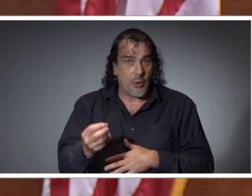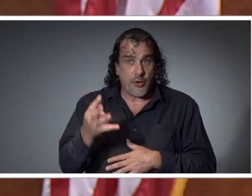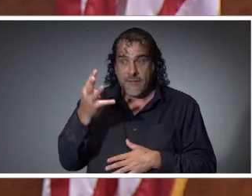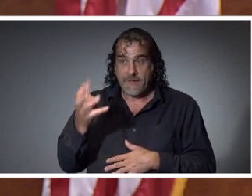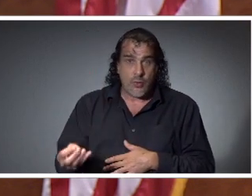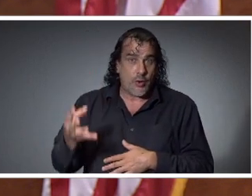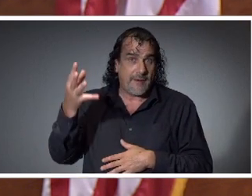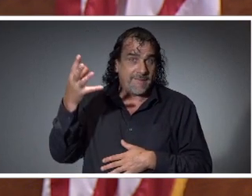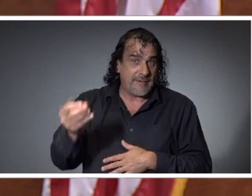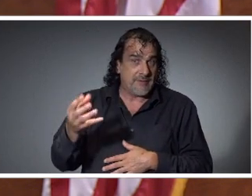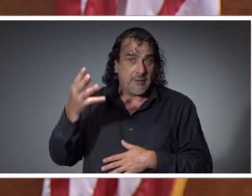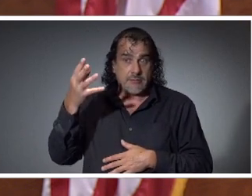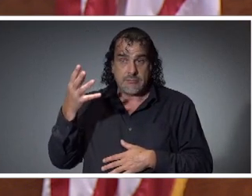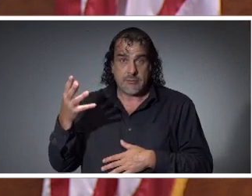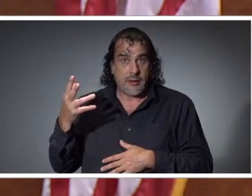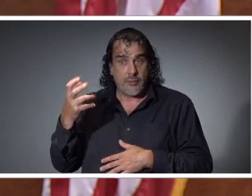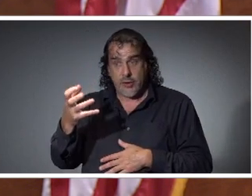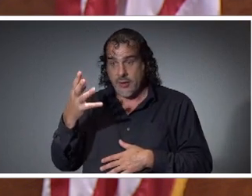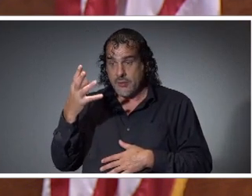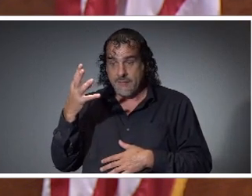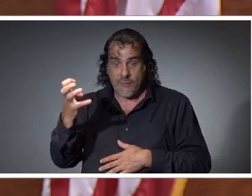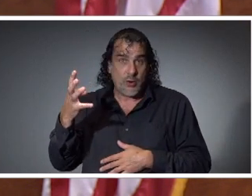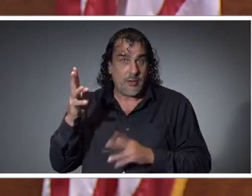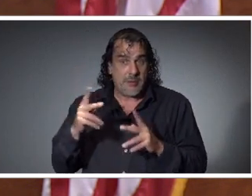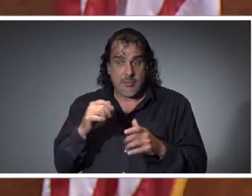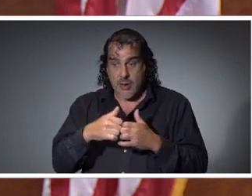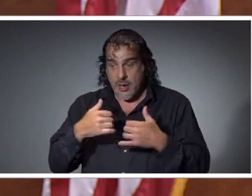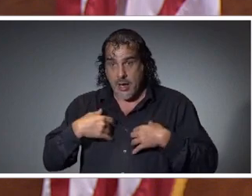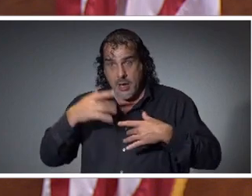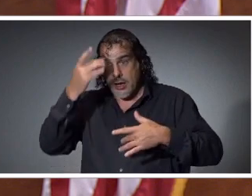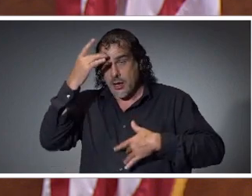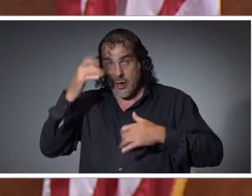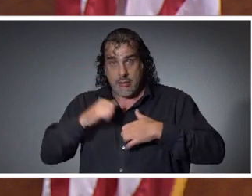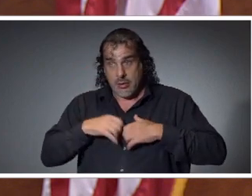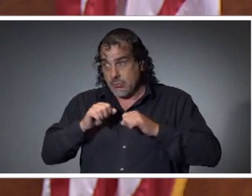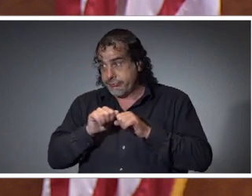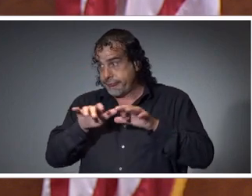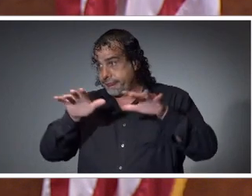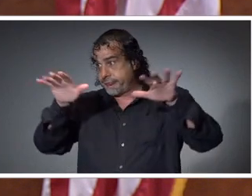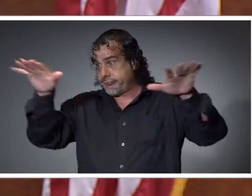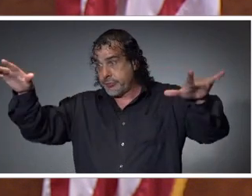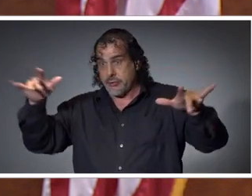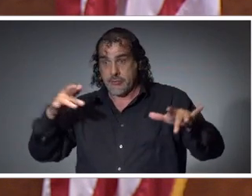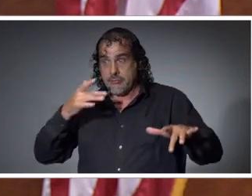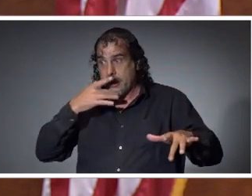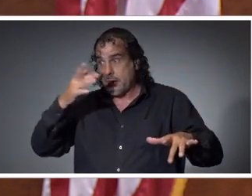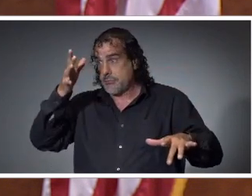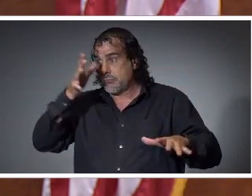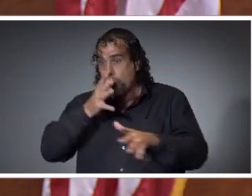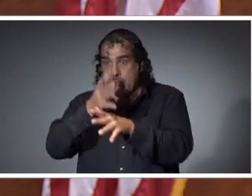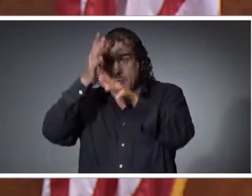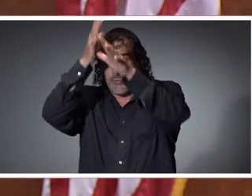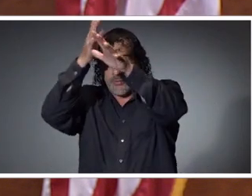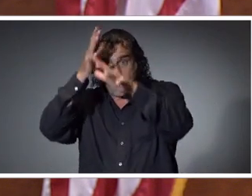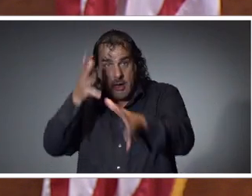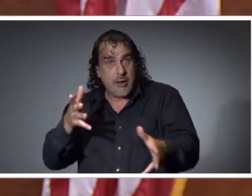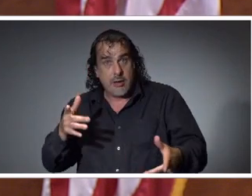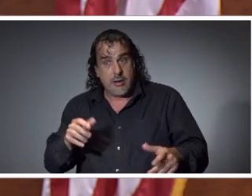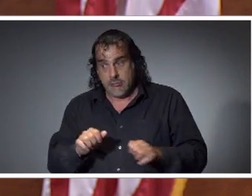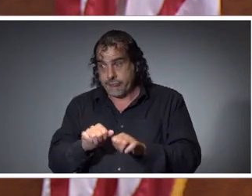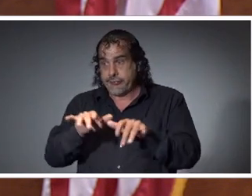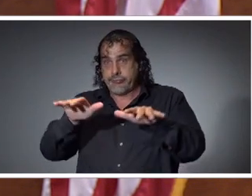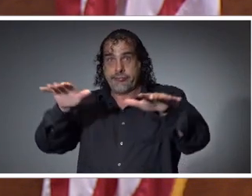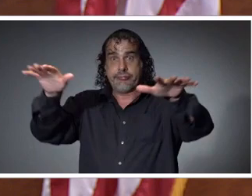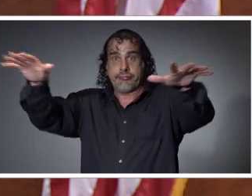or 300 or 400 people with the virus in college that then go home and give it to their moms and give it to their grandmoms, we're going to find